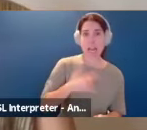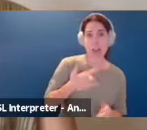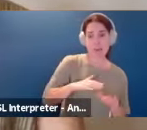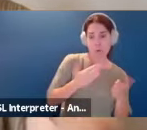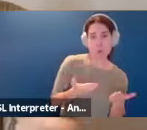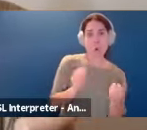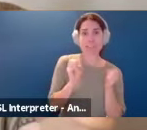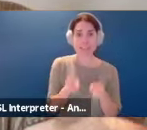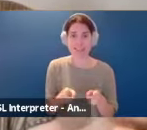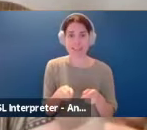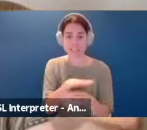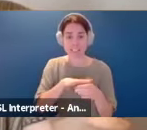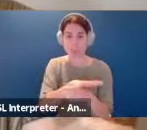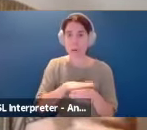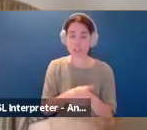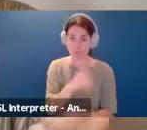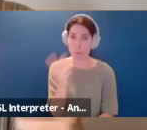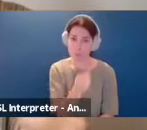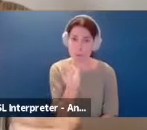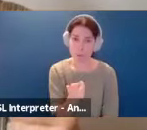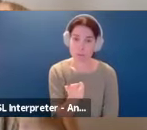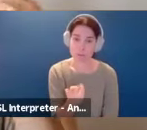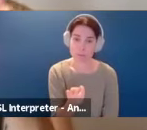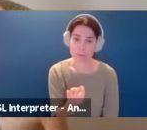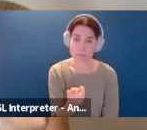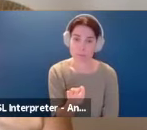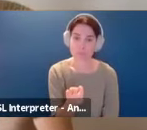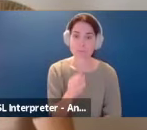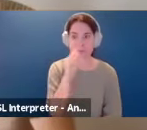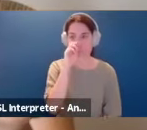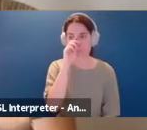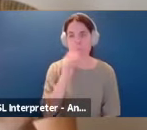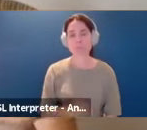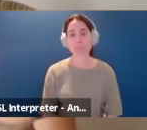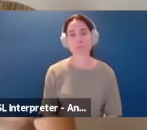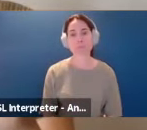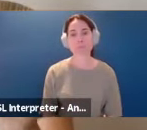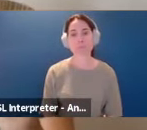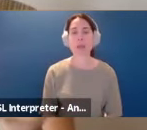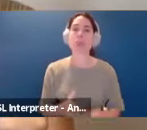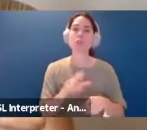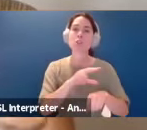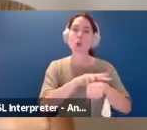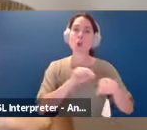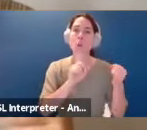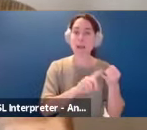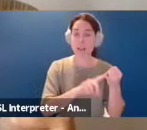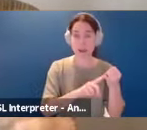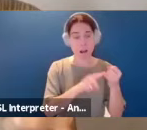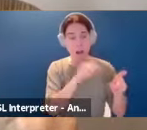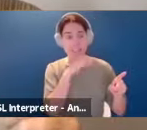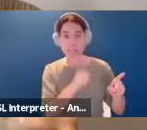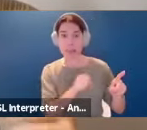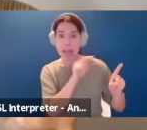yeah i think what's fascinating to me as well about dr ambedkar is that he also really understood that nothing short of a radical